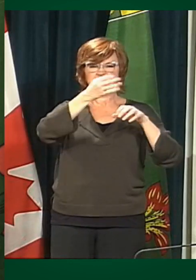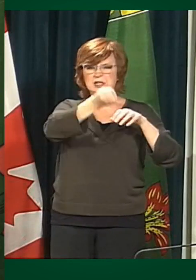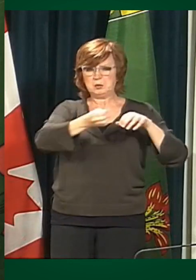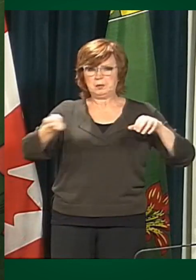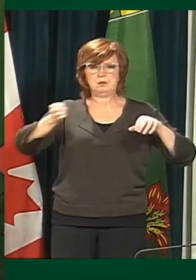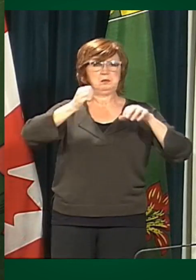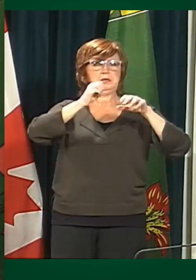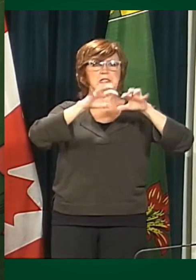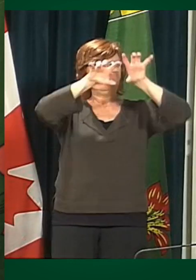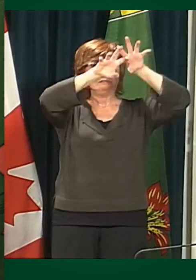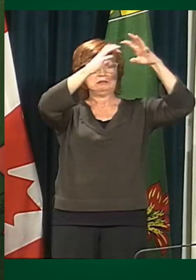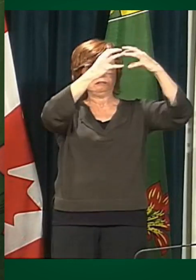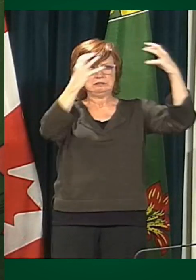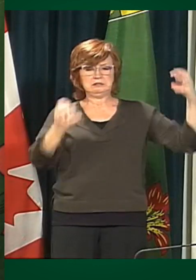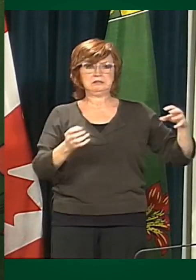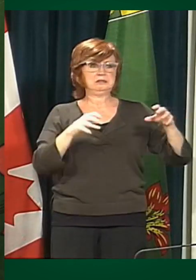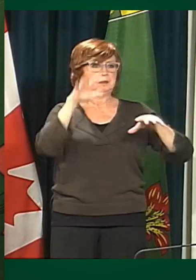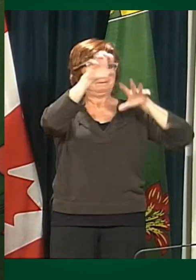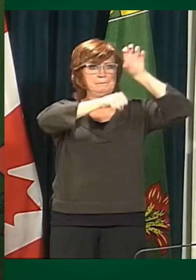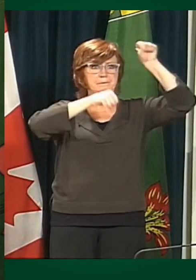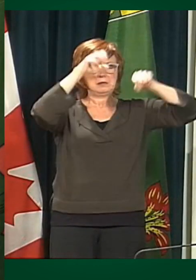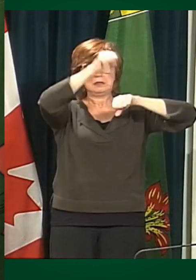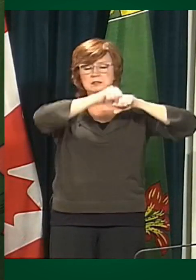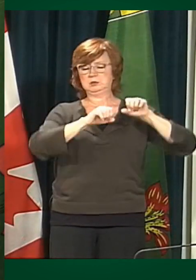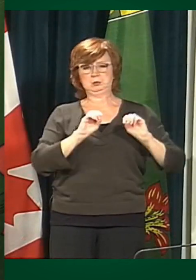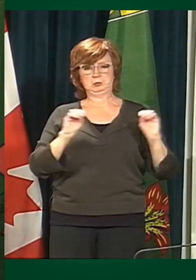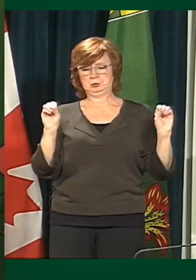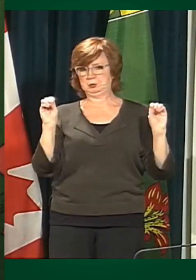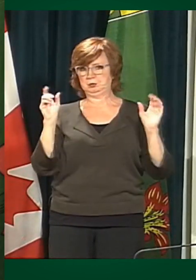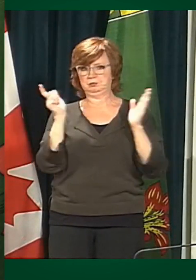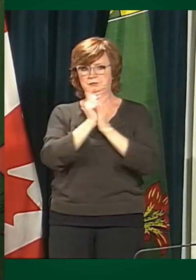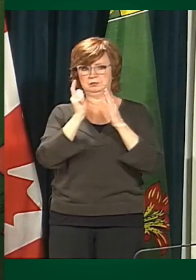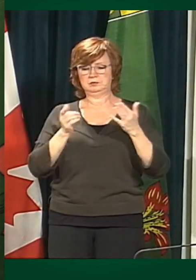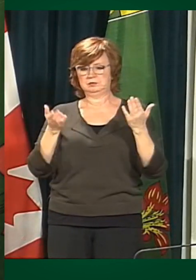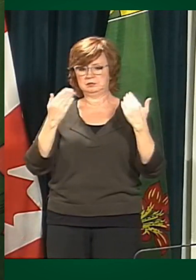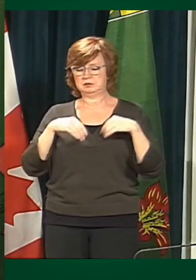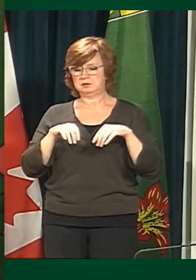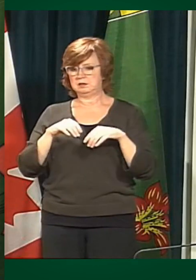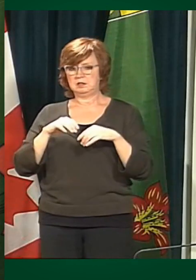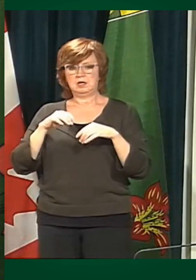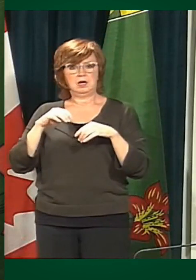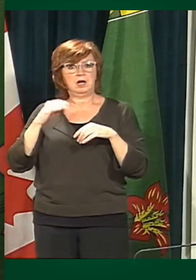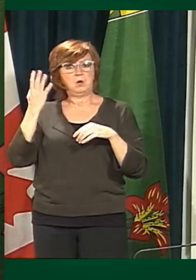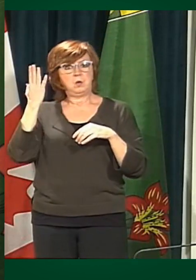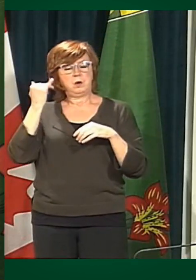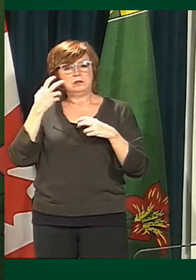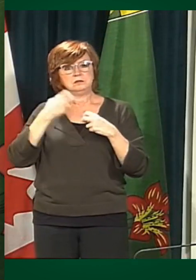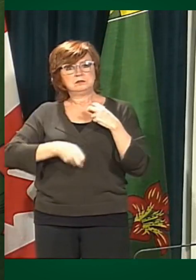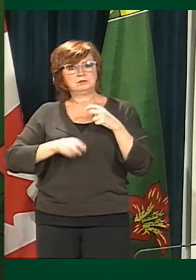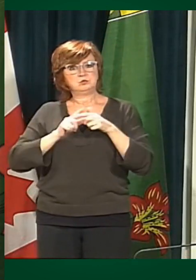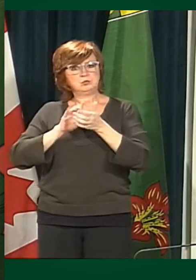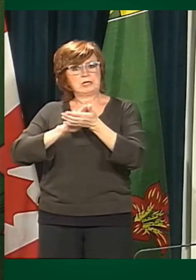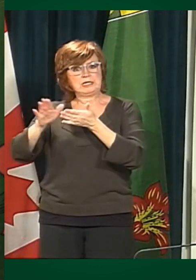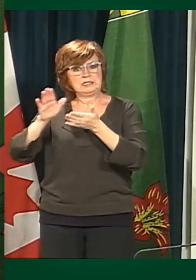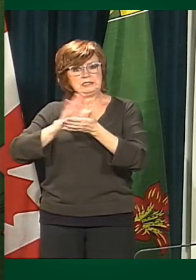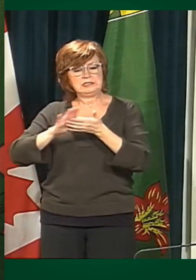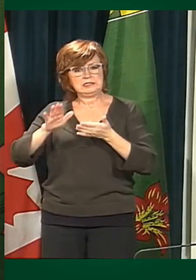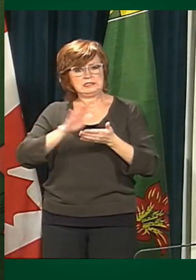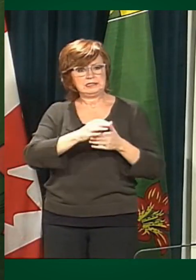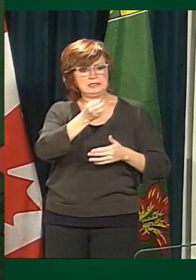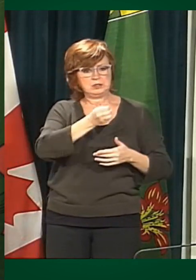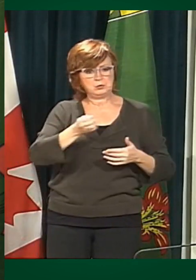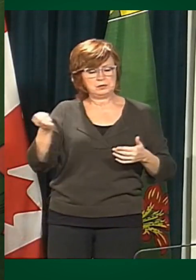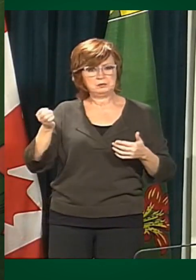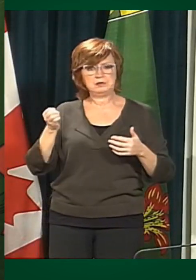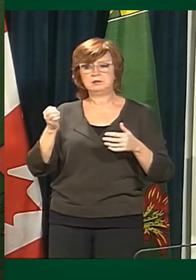have better information, and till such time there's procedures in place to clean multi-touch surfaces in the outdoor environment. We do that very